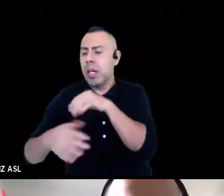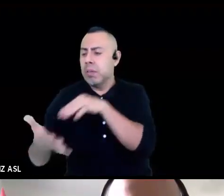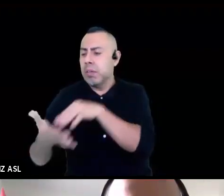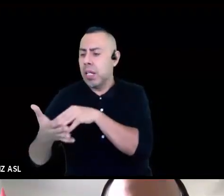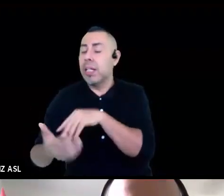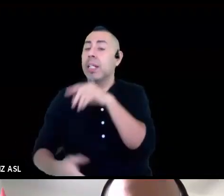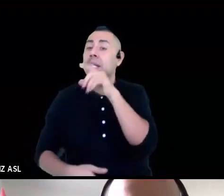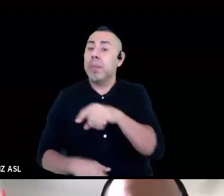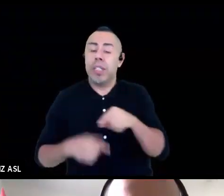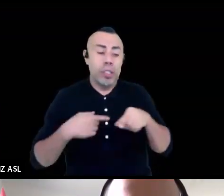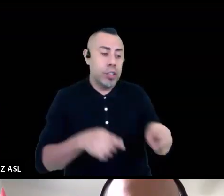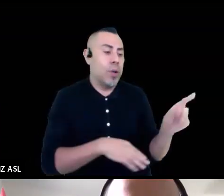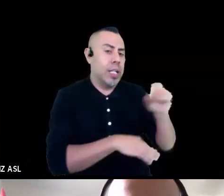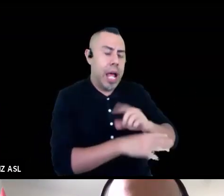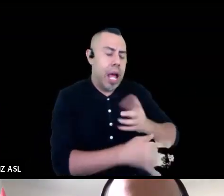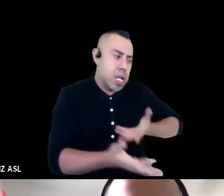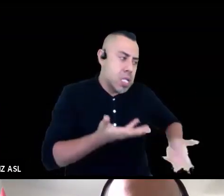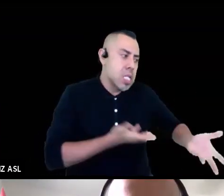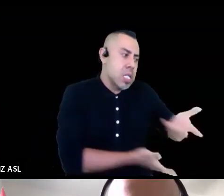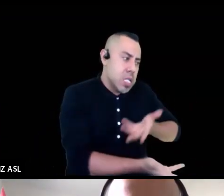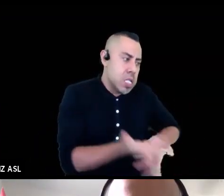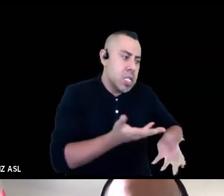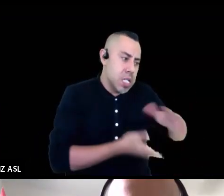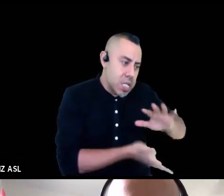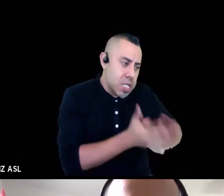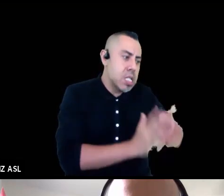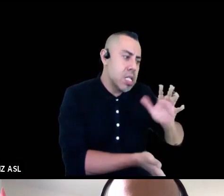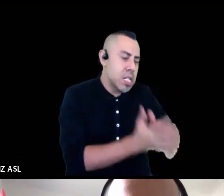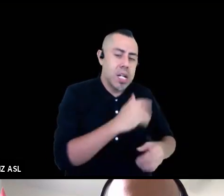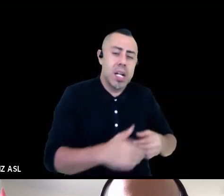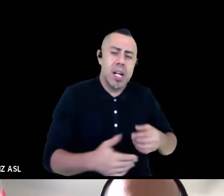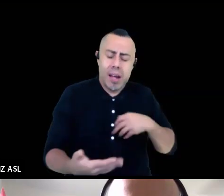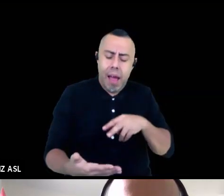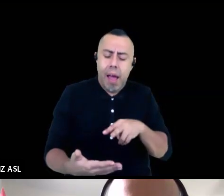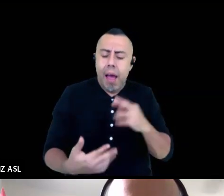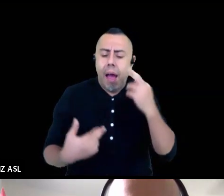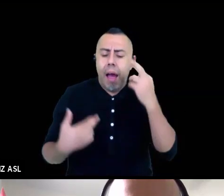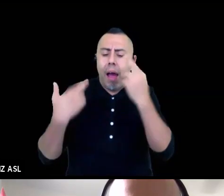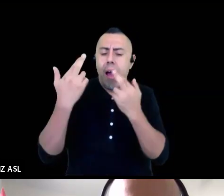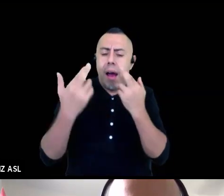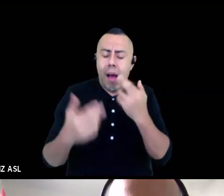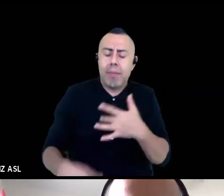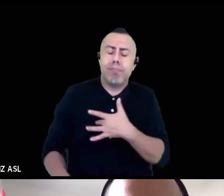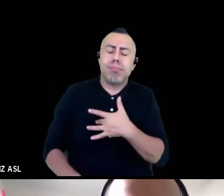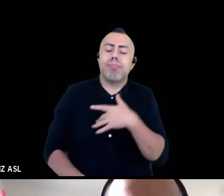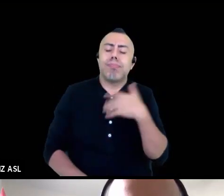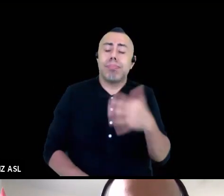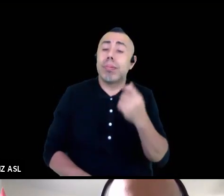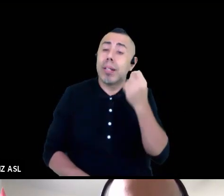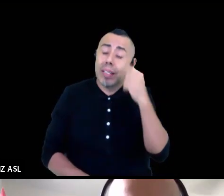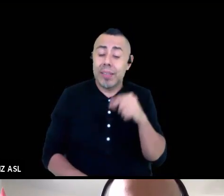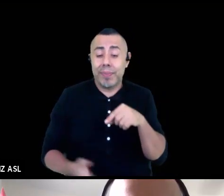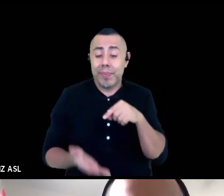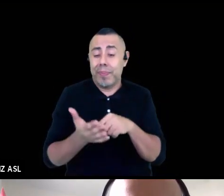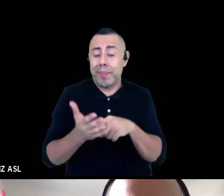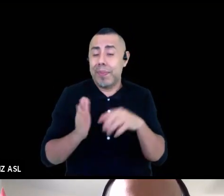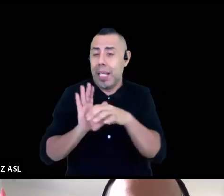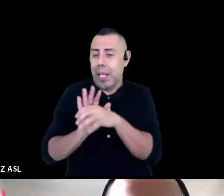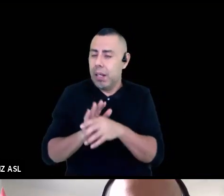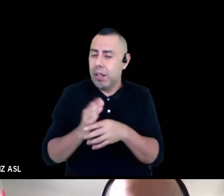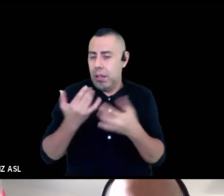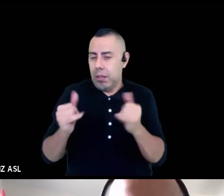for him a bit more because he definitely has a lot of growth to do from this scene to the rest of the play.